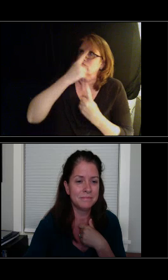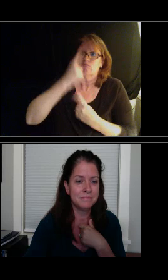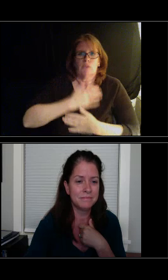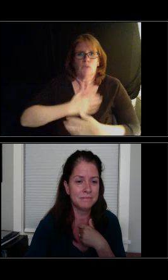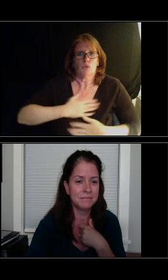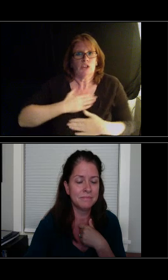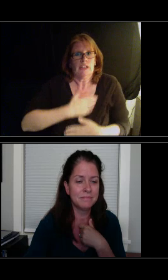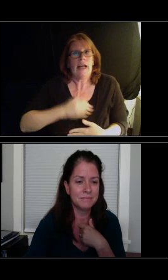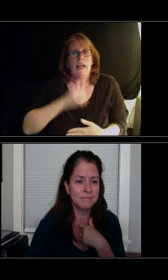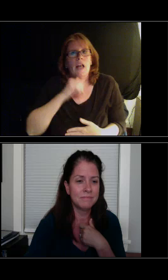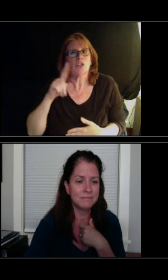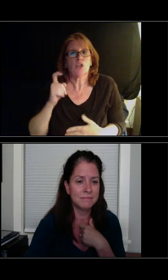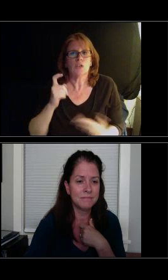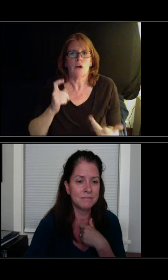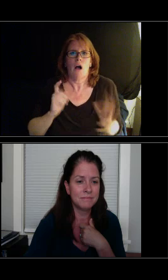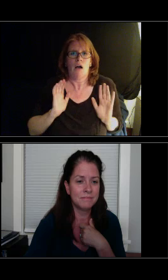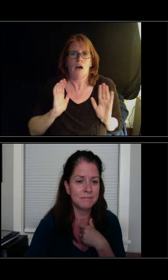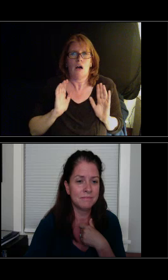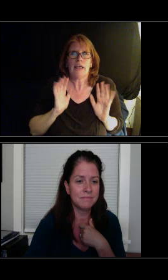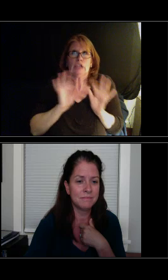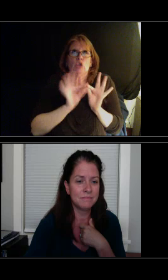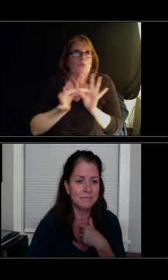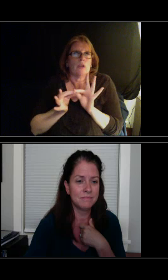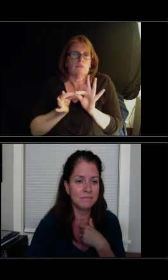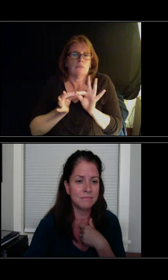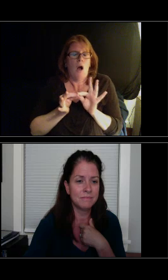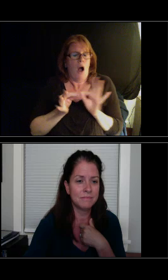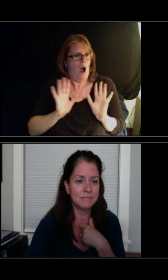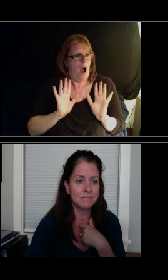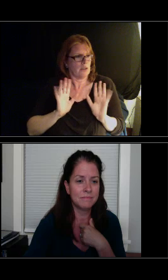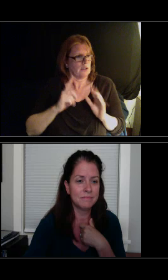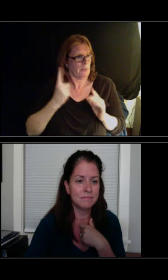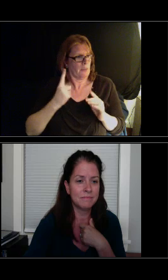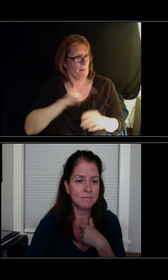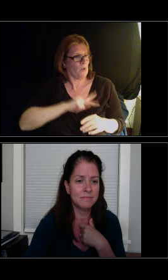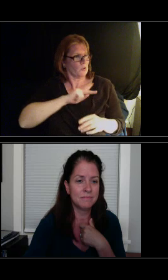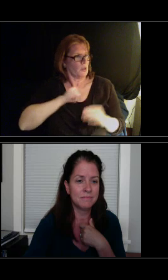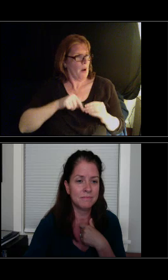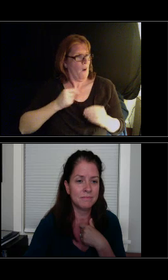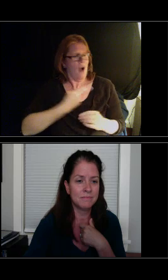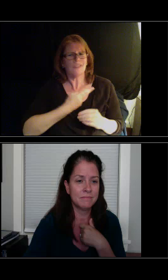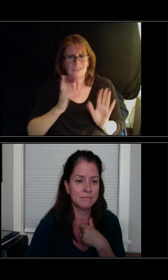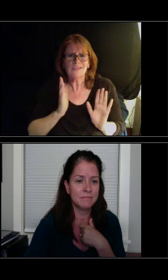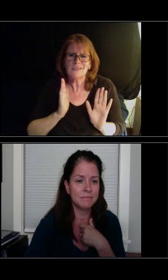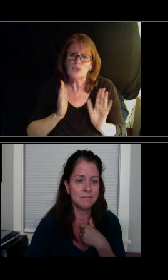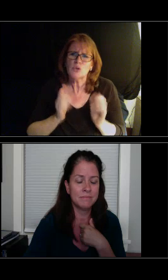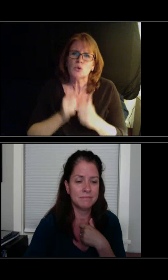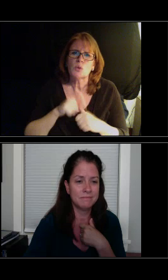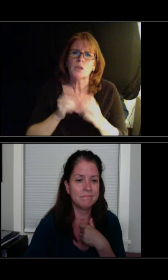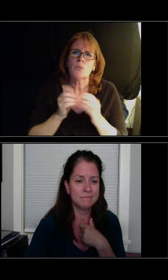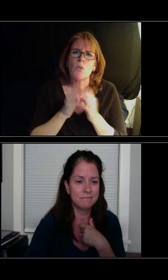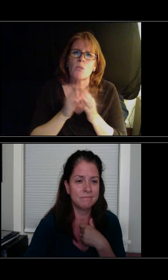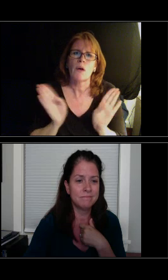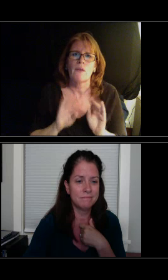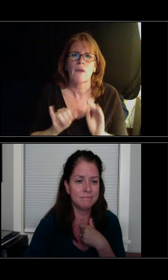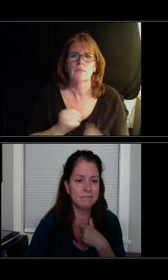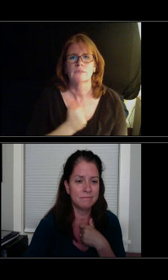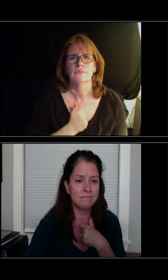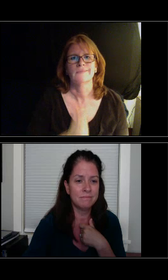if you focus it on the concept and the value of rationing resources based on